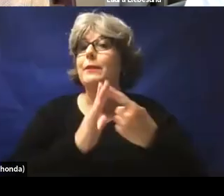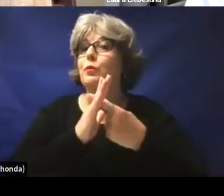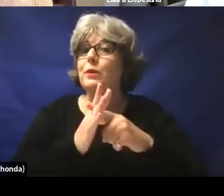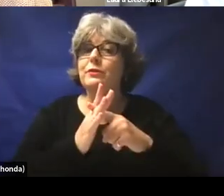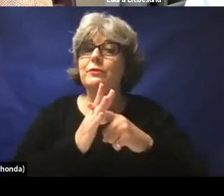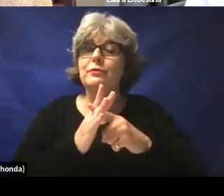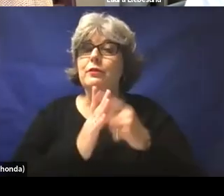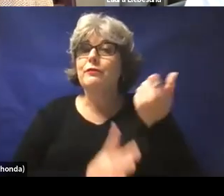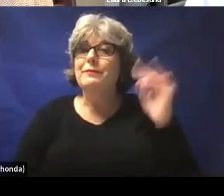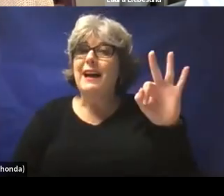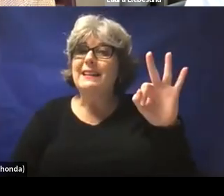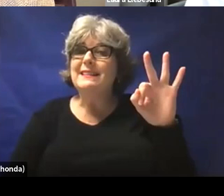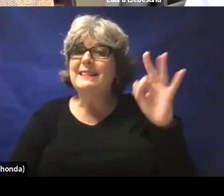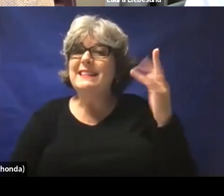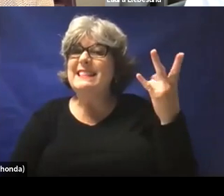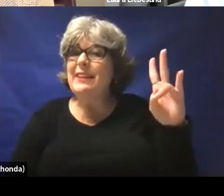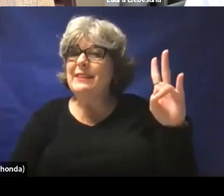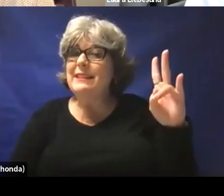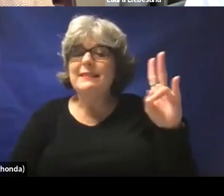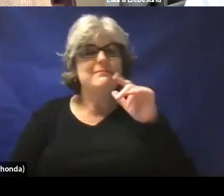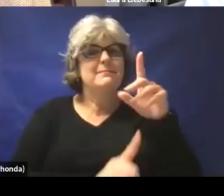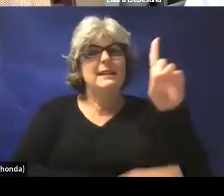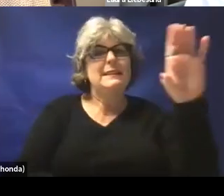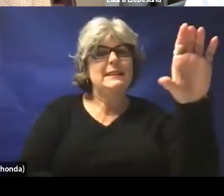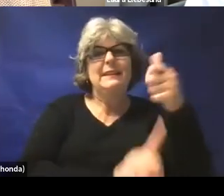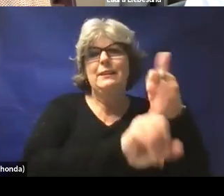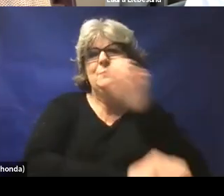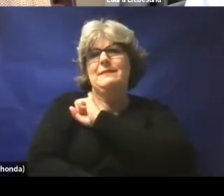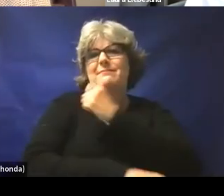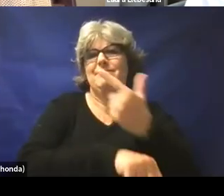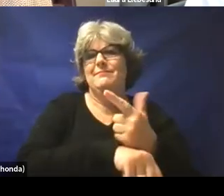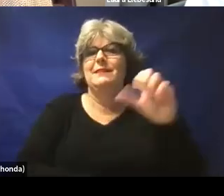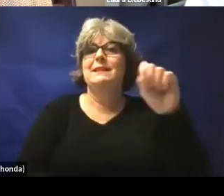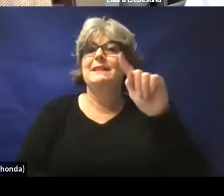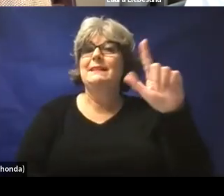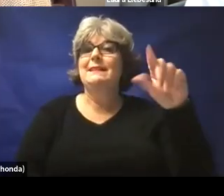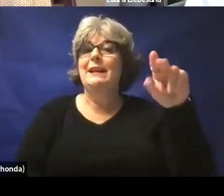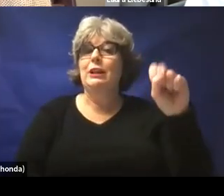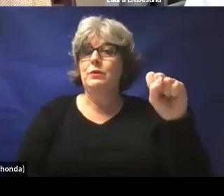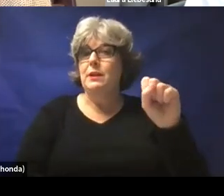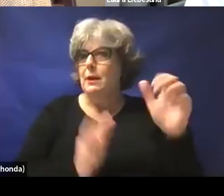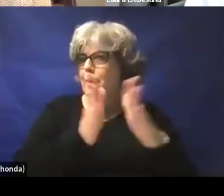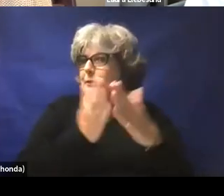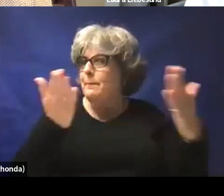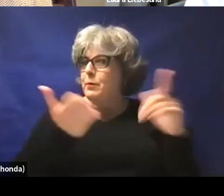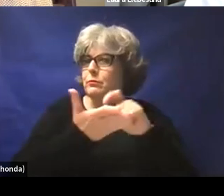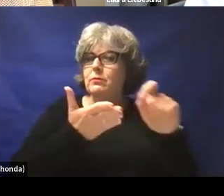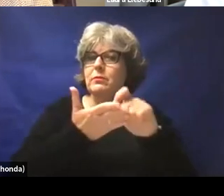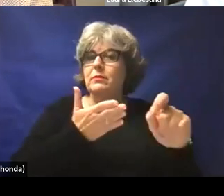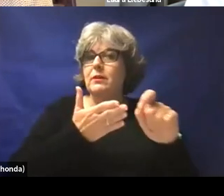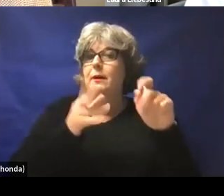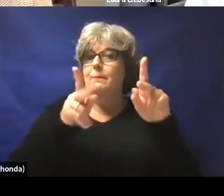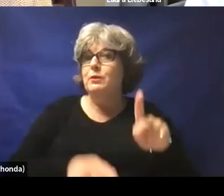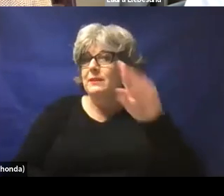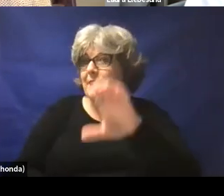from 1917. So he was not in DC, he was in St. Louis, but the foreword of his book was written by a country club member of where